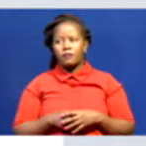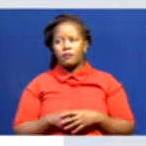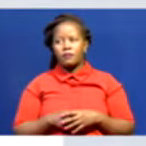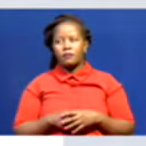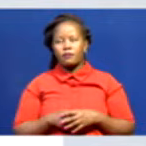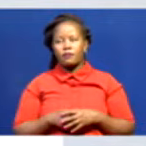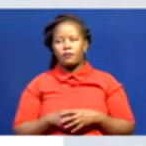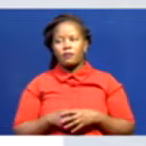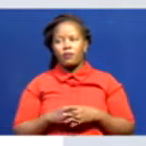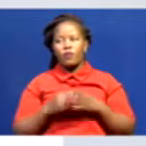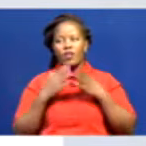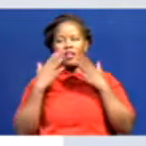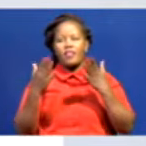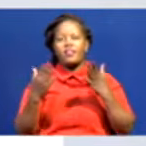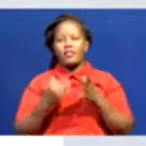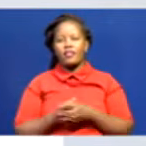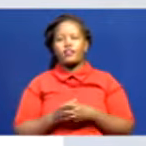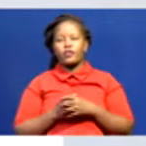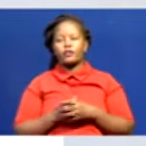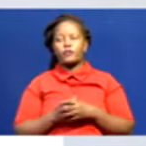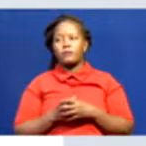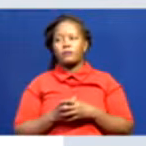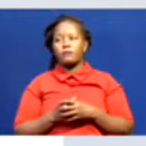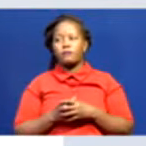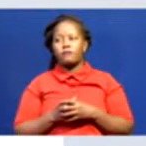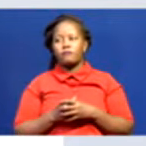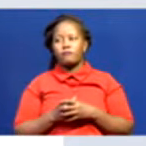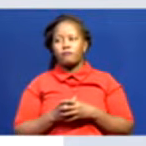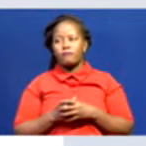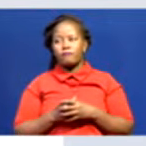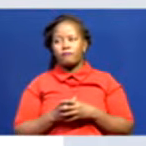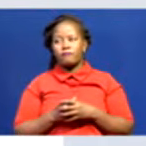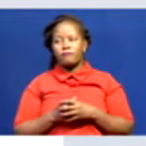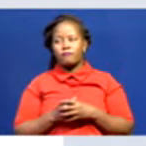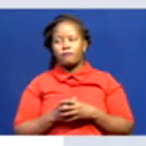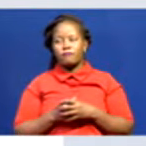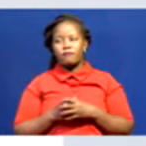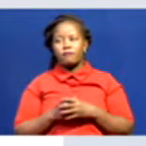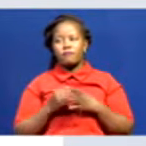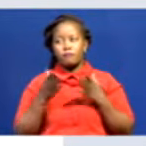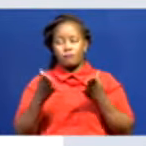Asante. Wacha nianze na wewe ndo basi tuongea mambo mengine ya pwani. So